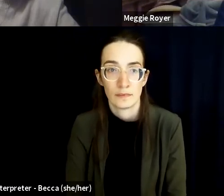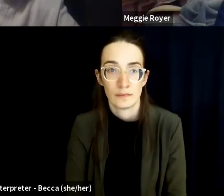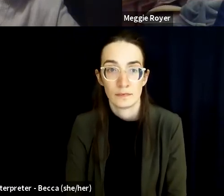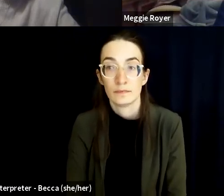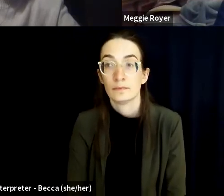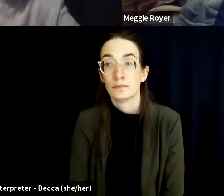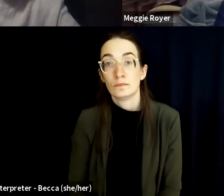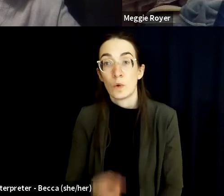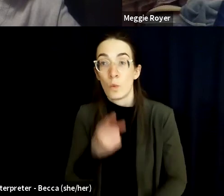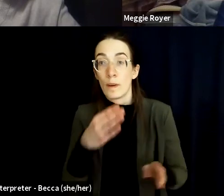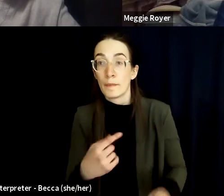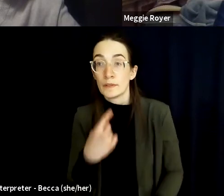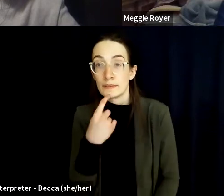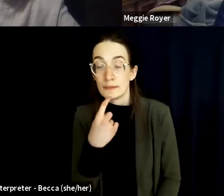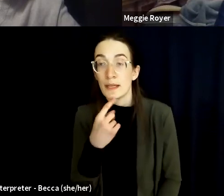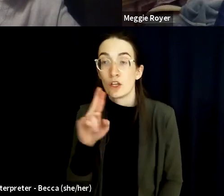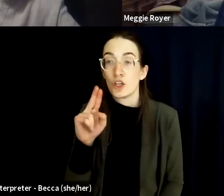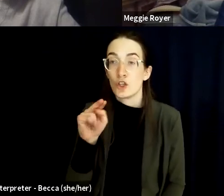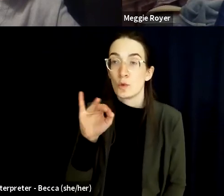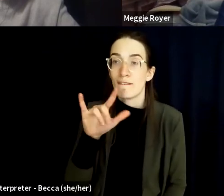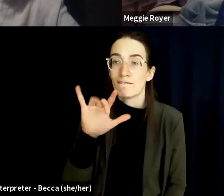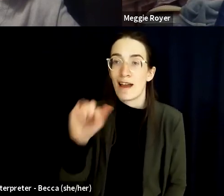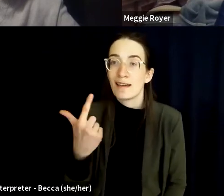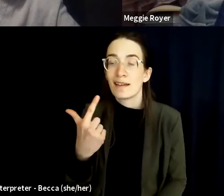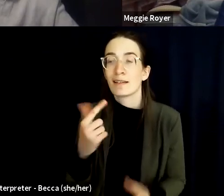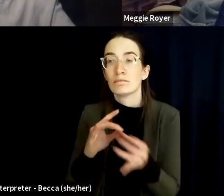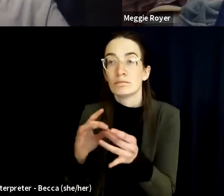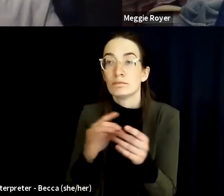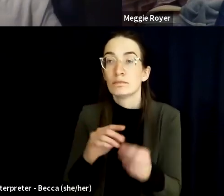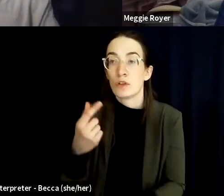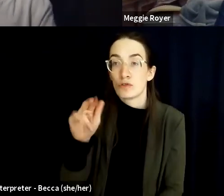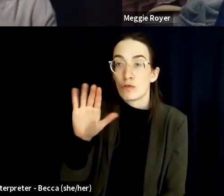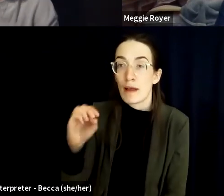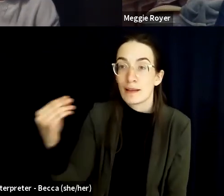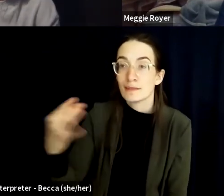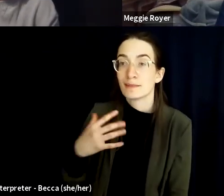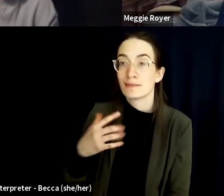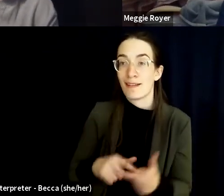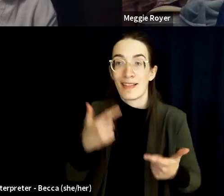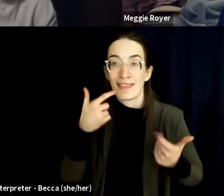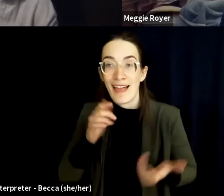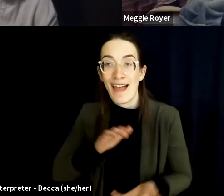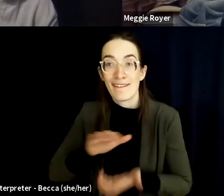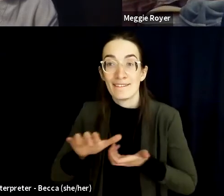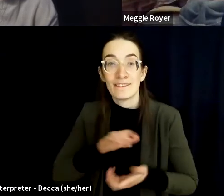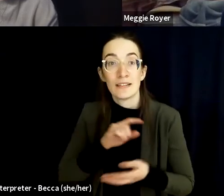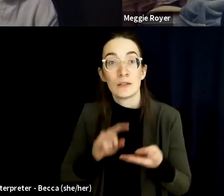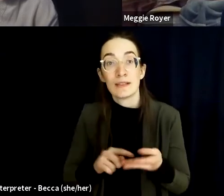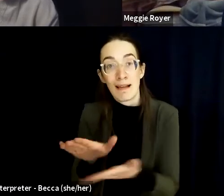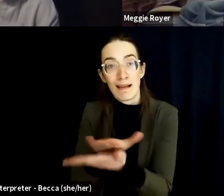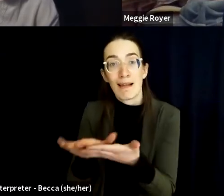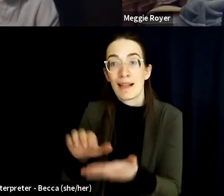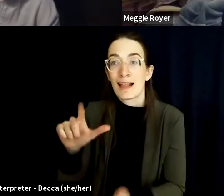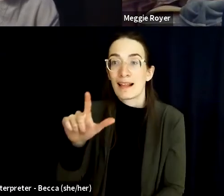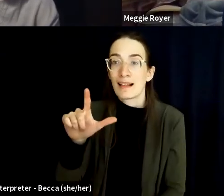So one person said unifying, grace, laugh. Someone said cleanse. I want to put healthier foods in my